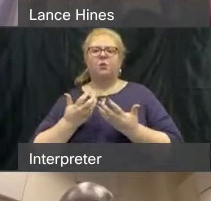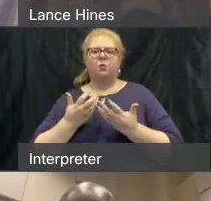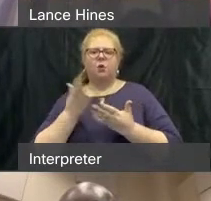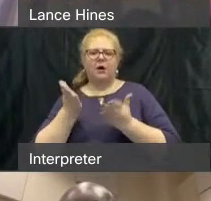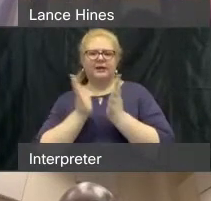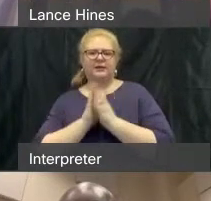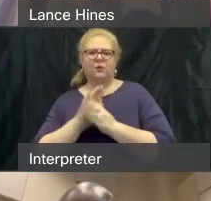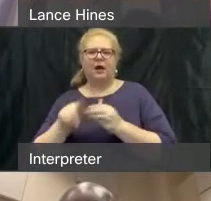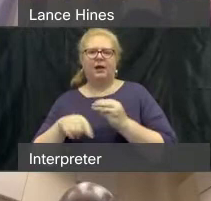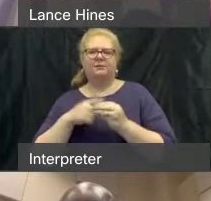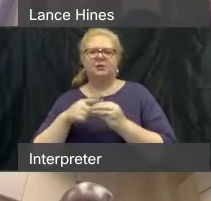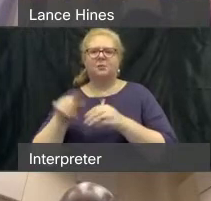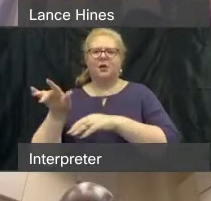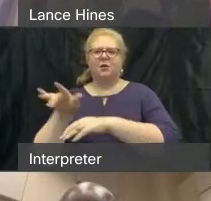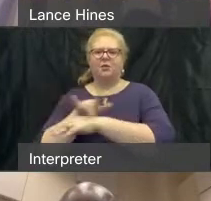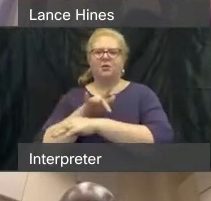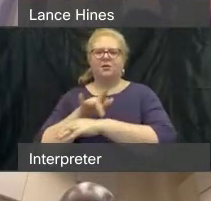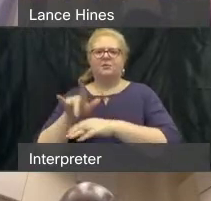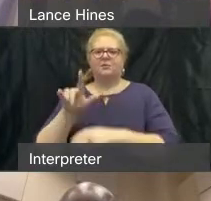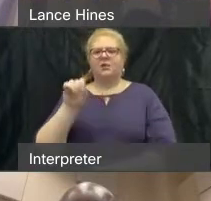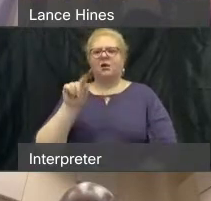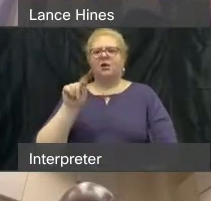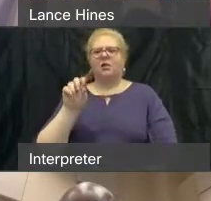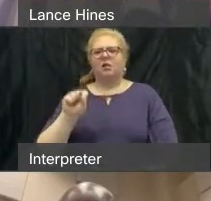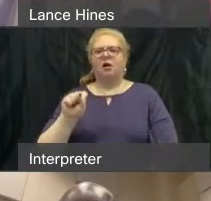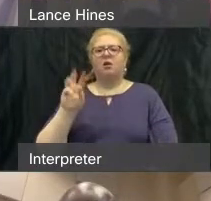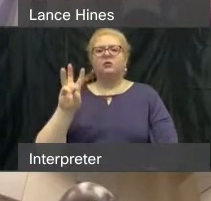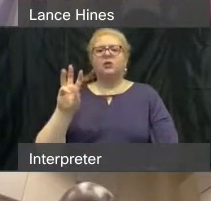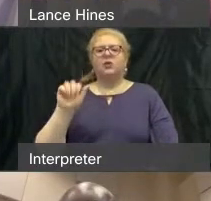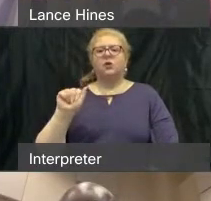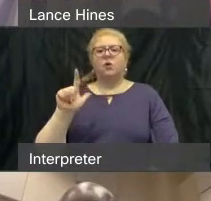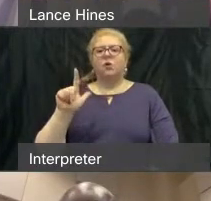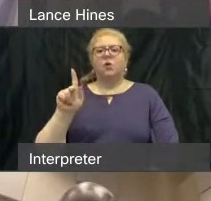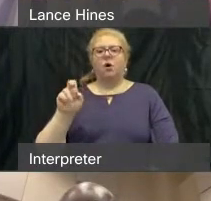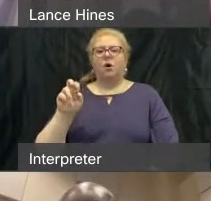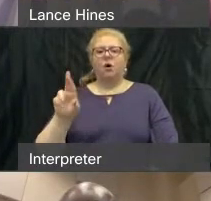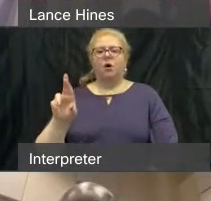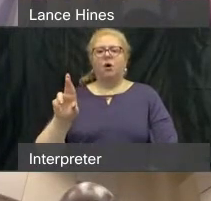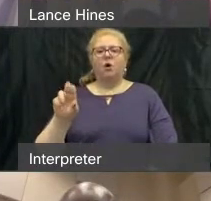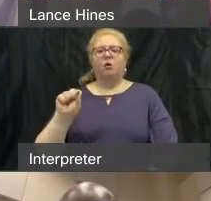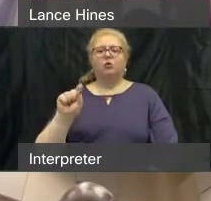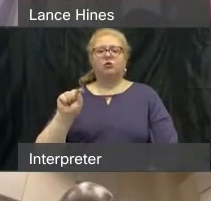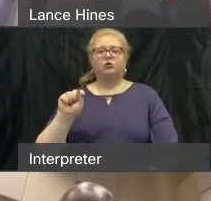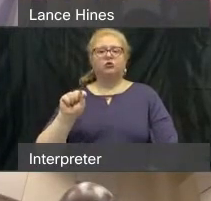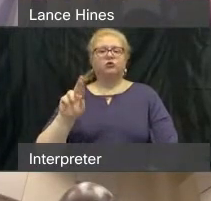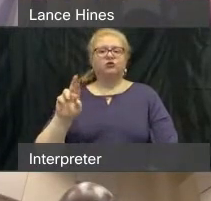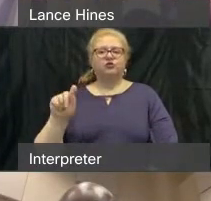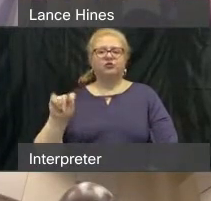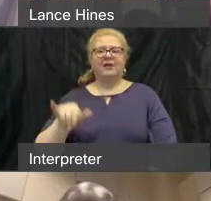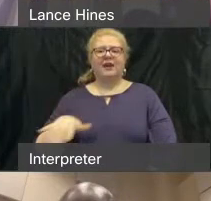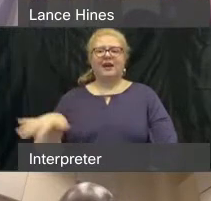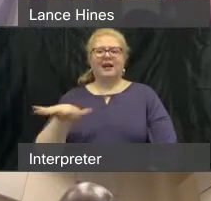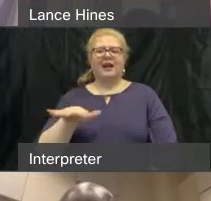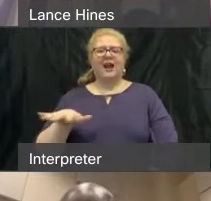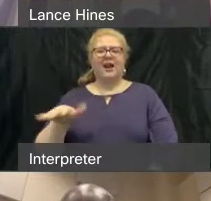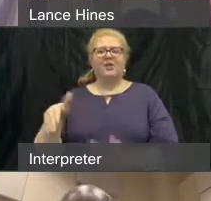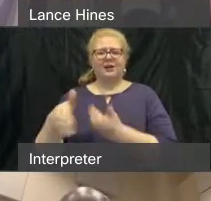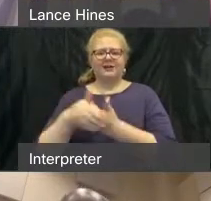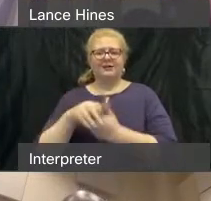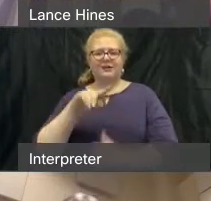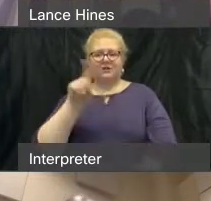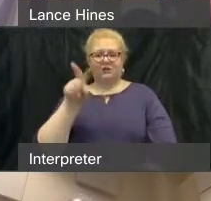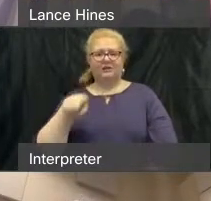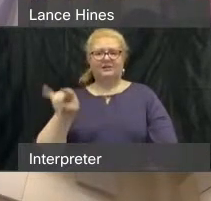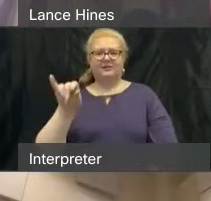lots that are off of Walker Street in that area, in that portion of Zion Street. There's some lots in